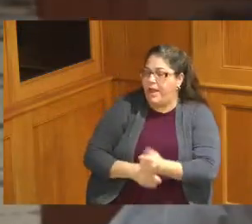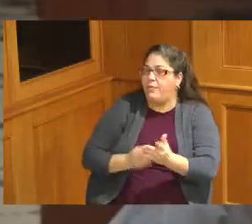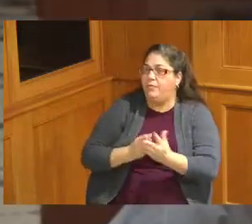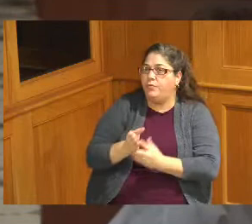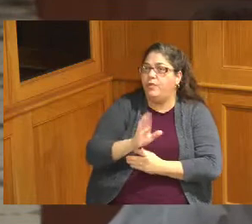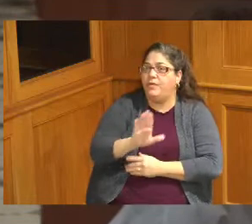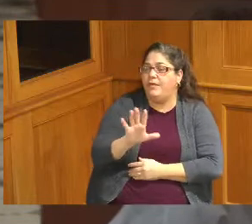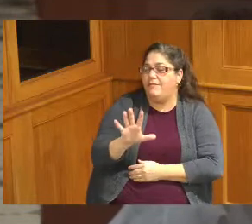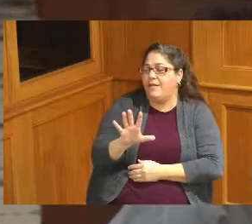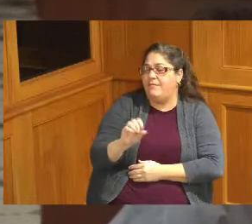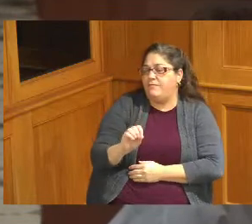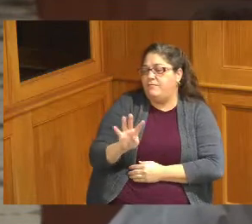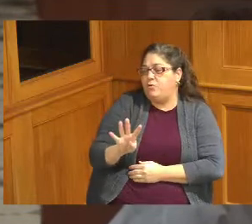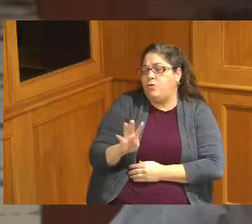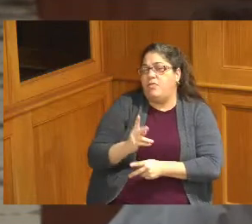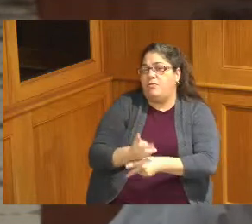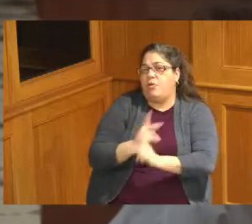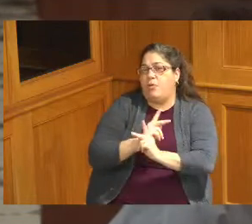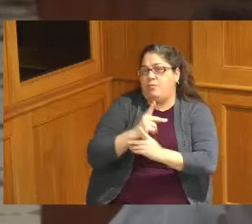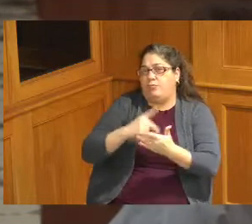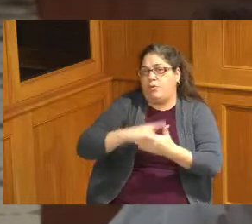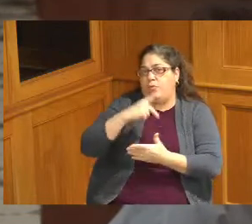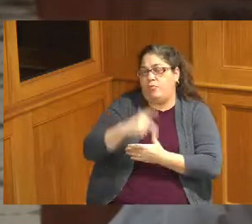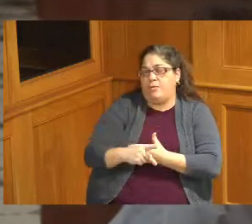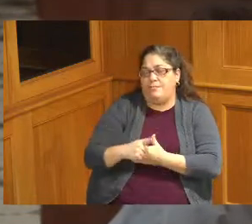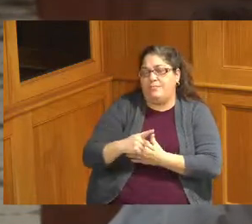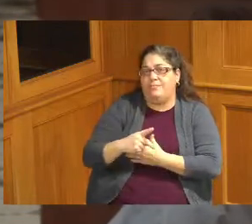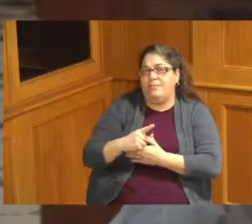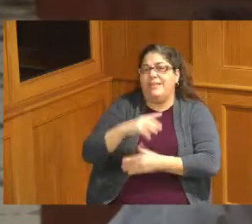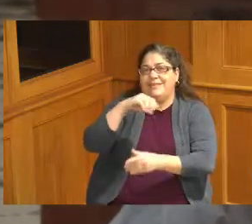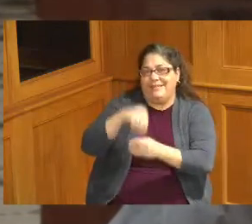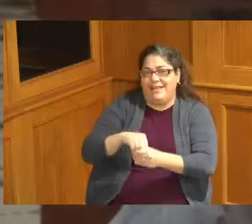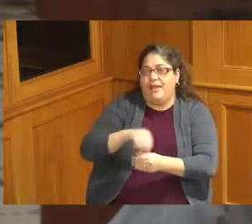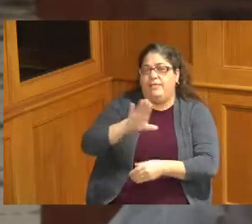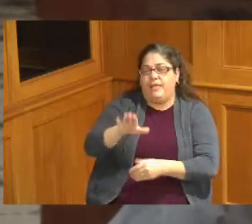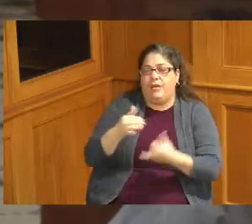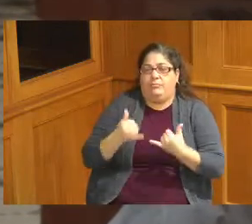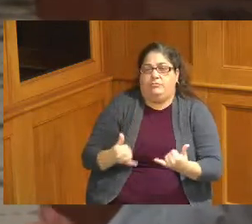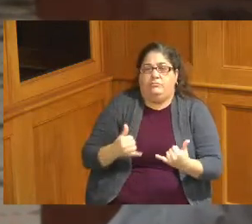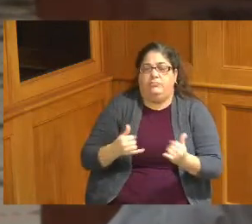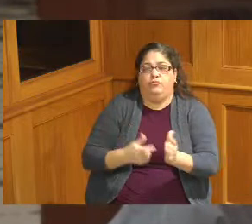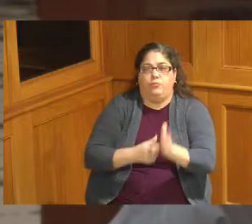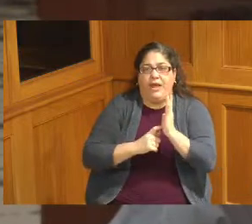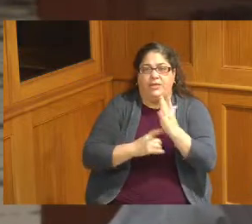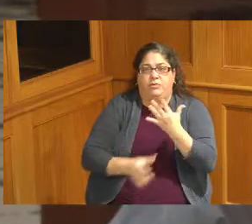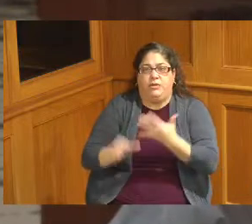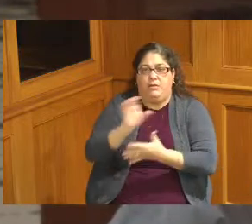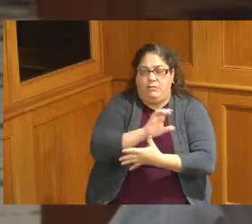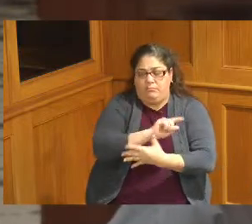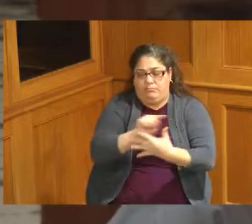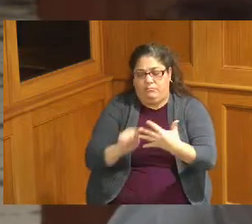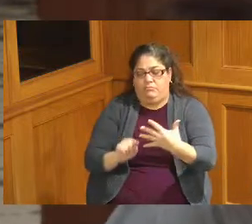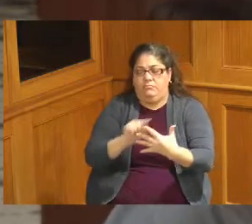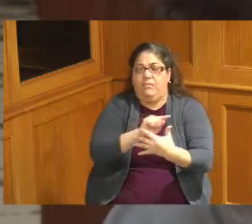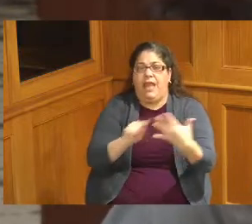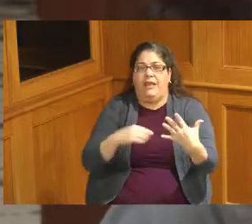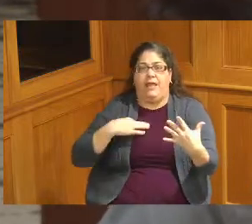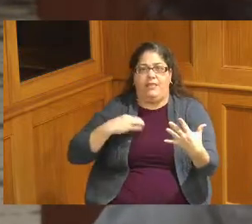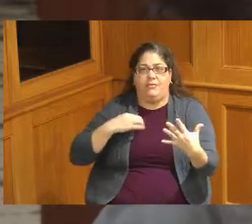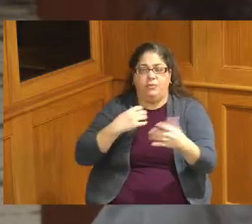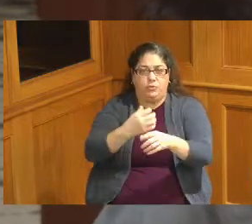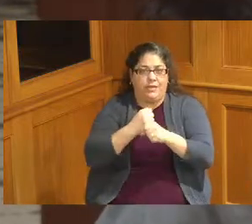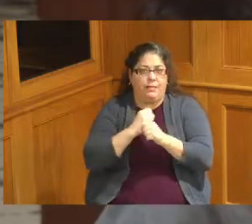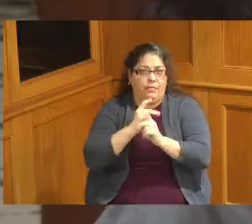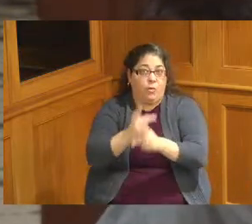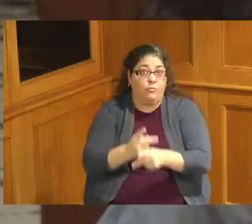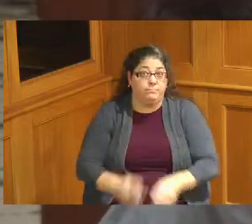loan program, yes. Okay. So it's really nice. It's incorporated into their existing criteria and eligibility.